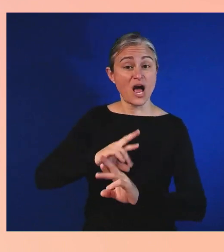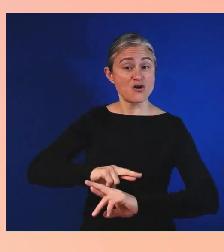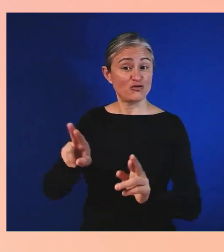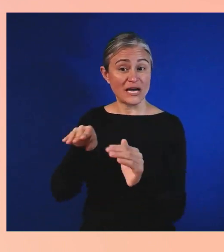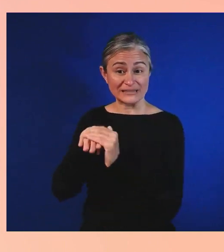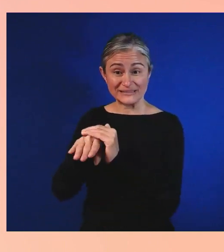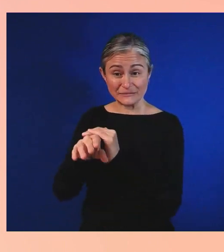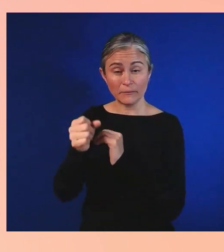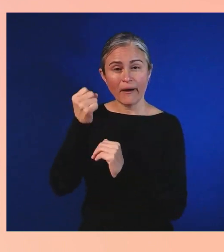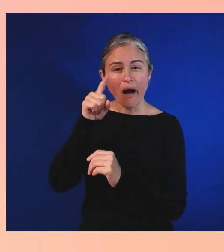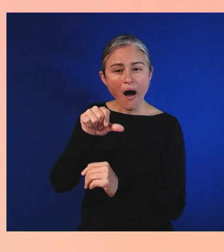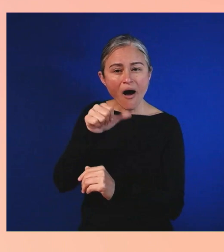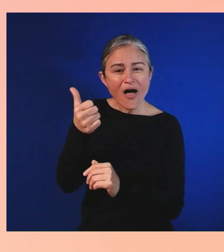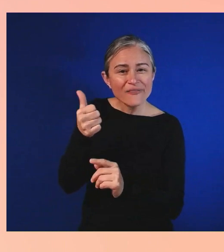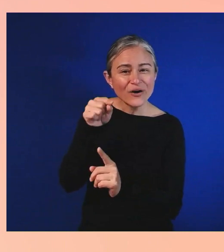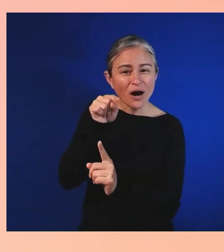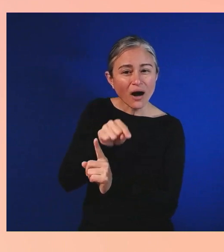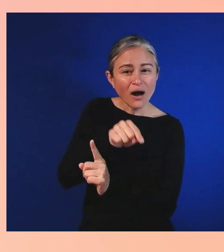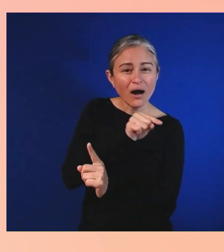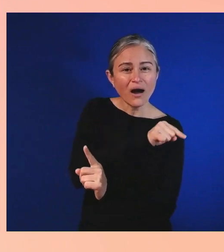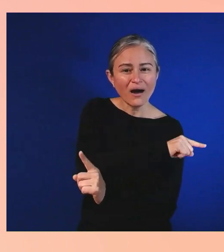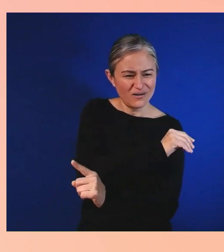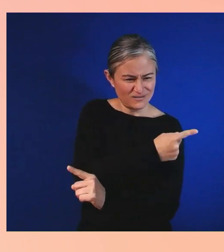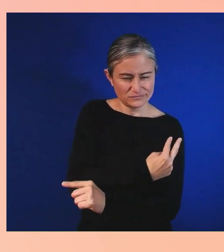subsidized cost. And